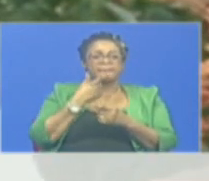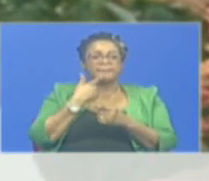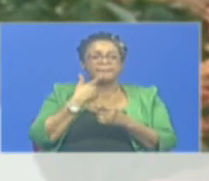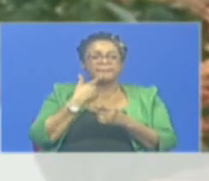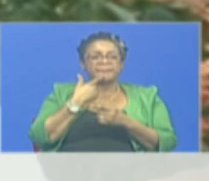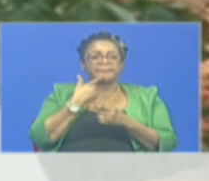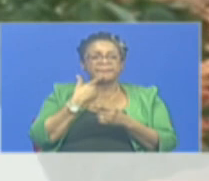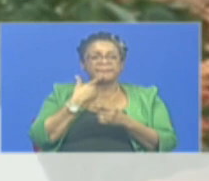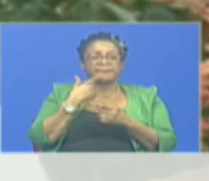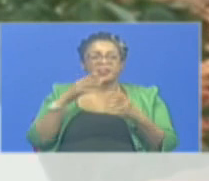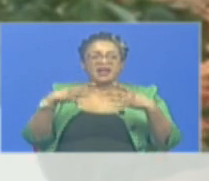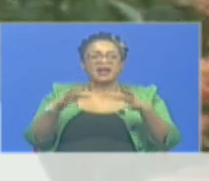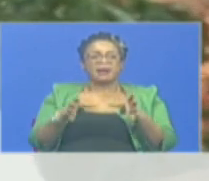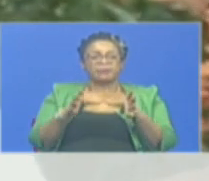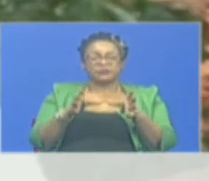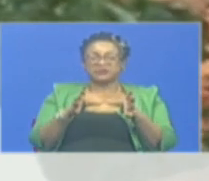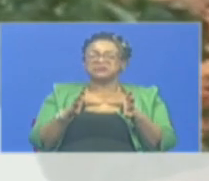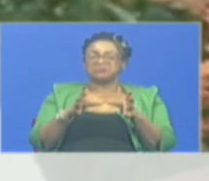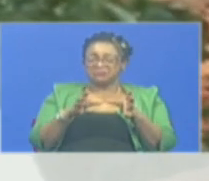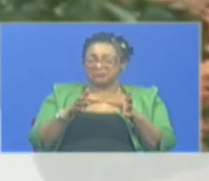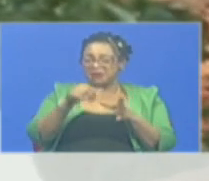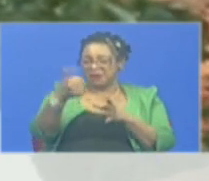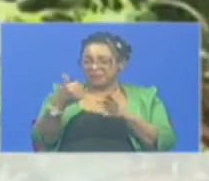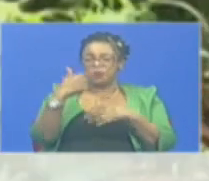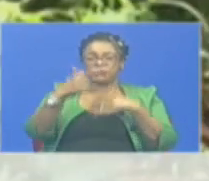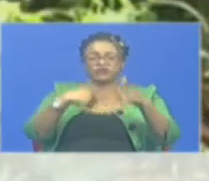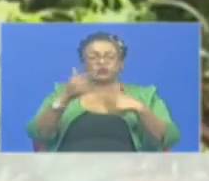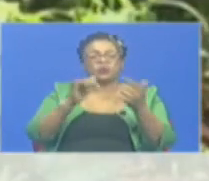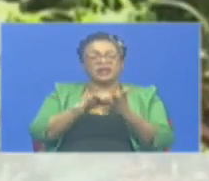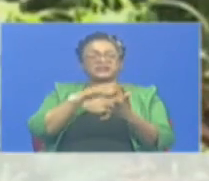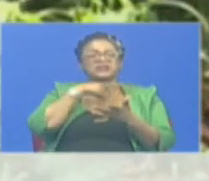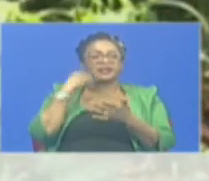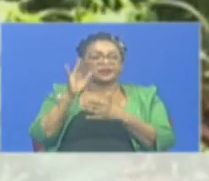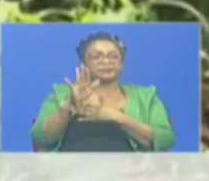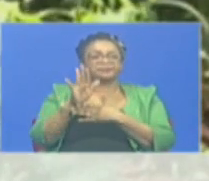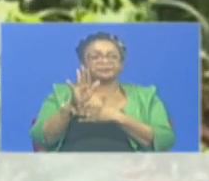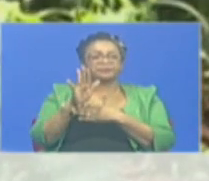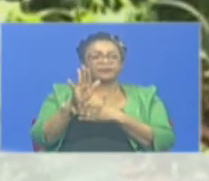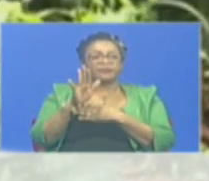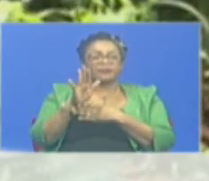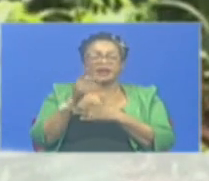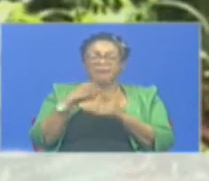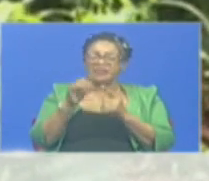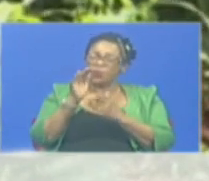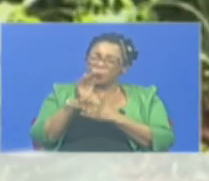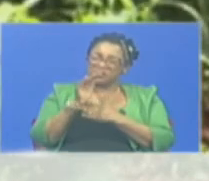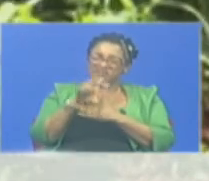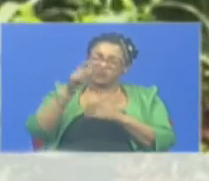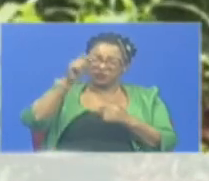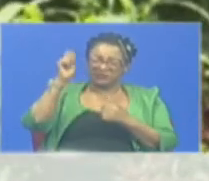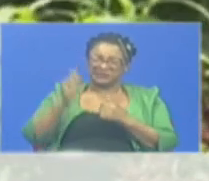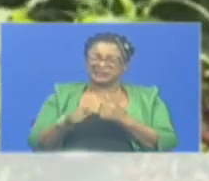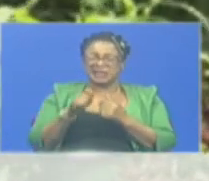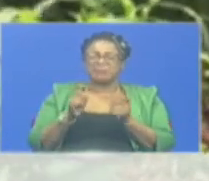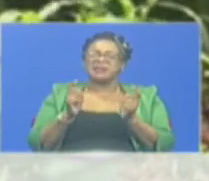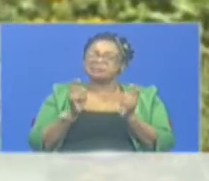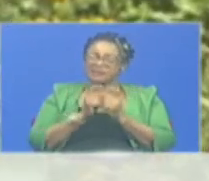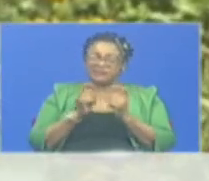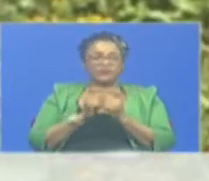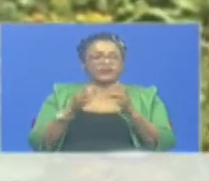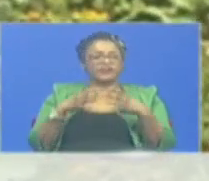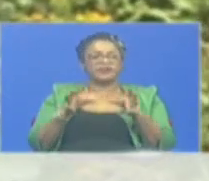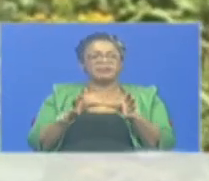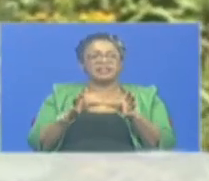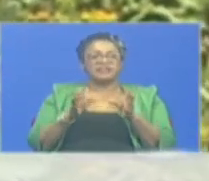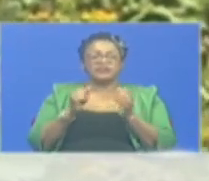jiko inaendelea ilimuua. The quest for justice has been a painstaking one for the family. For